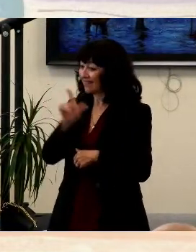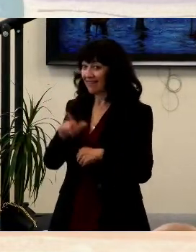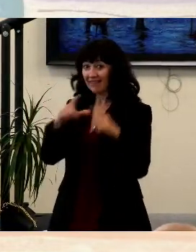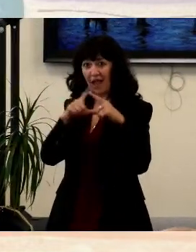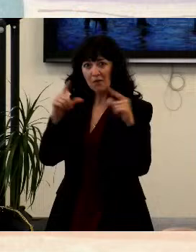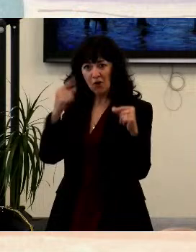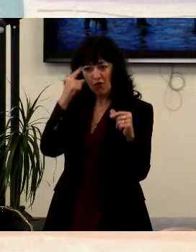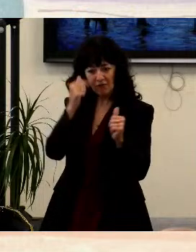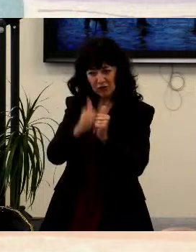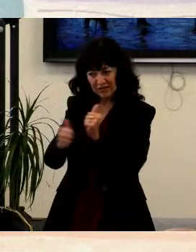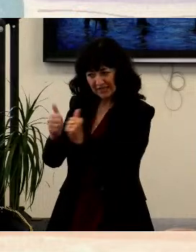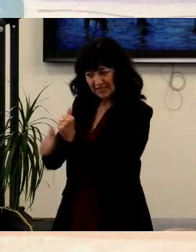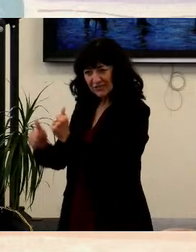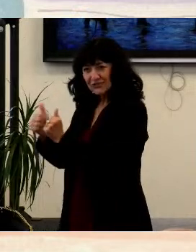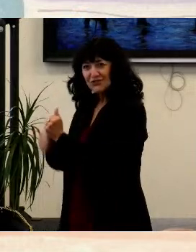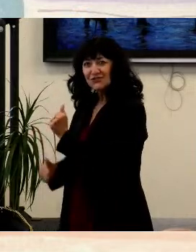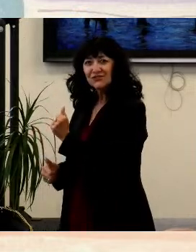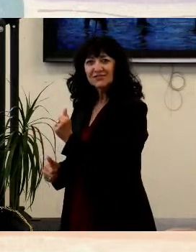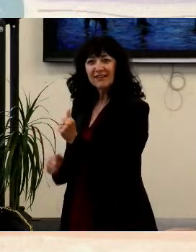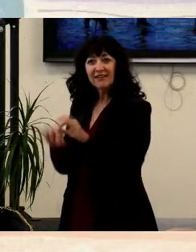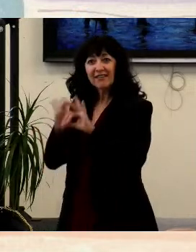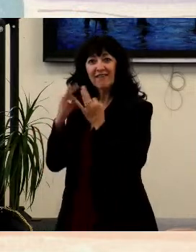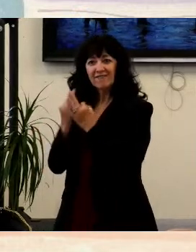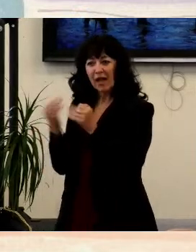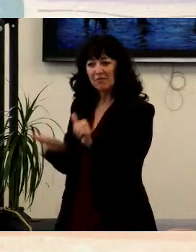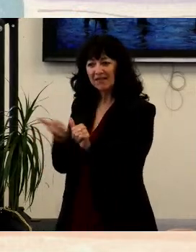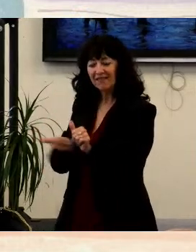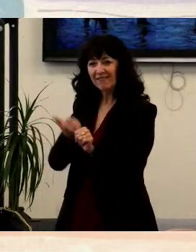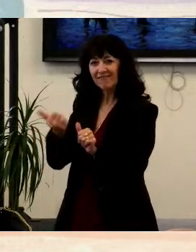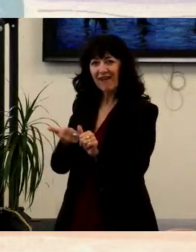family follows. It's gonna be fun.